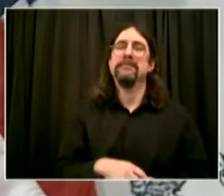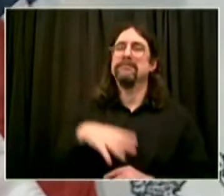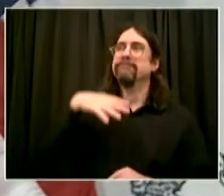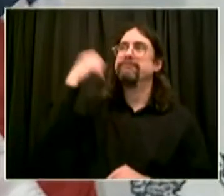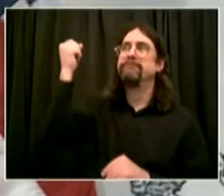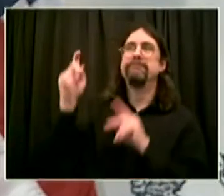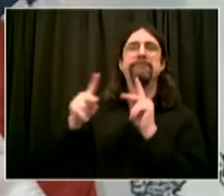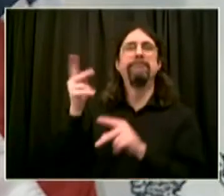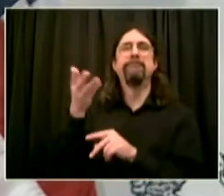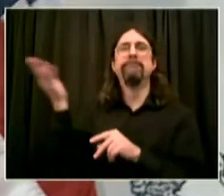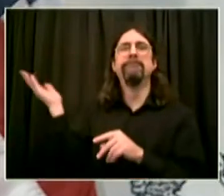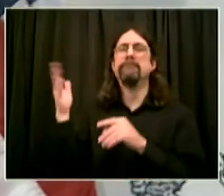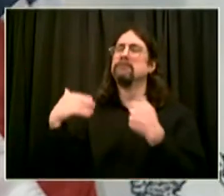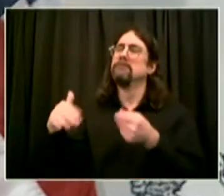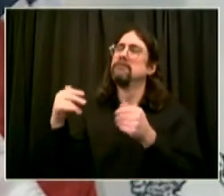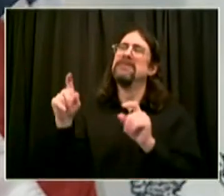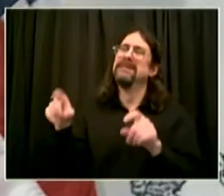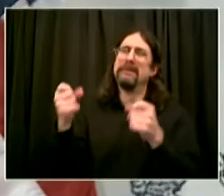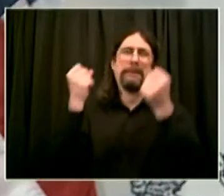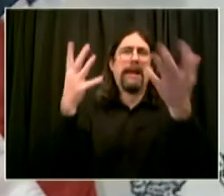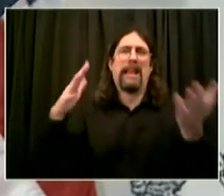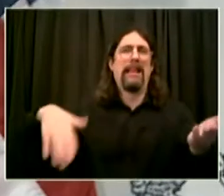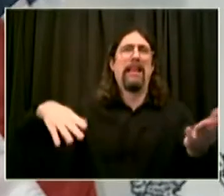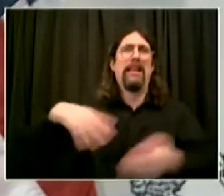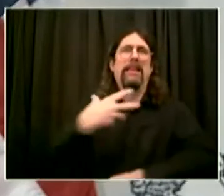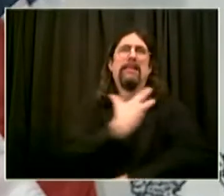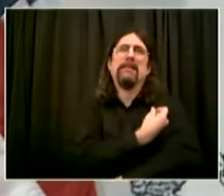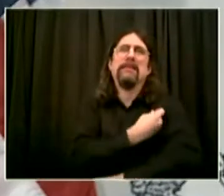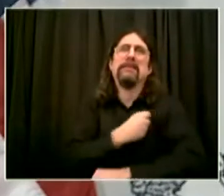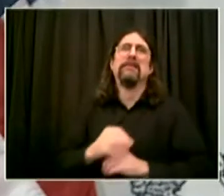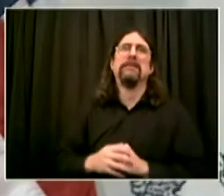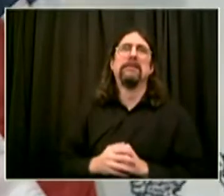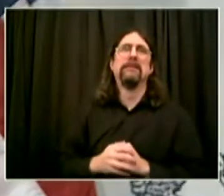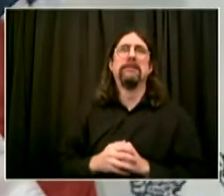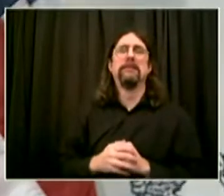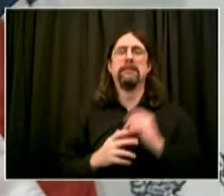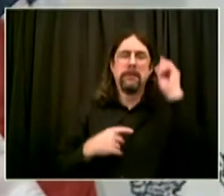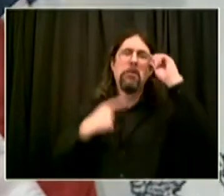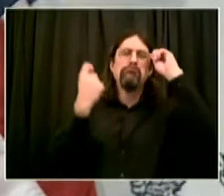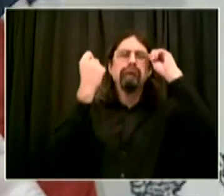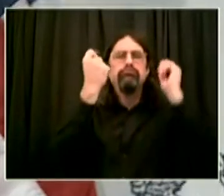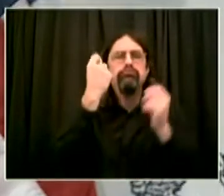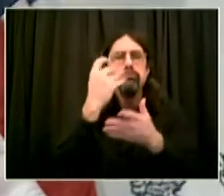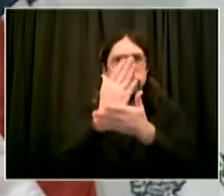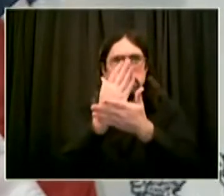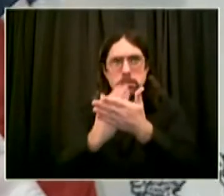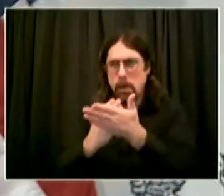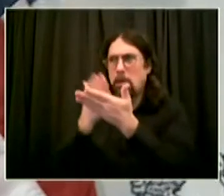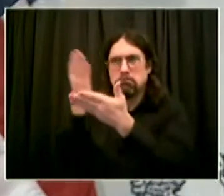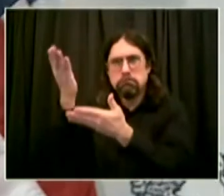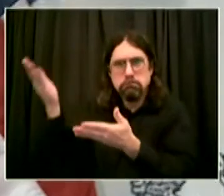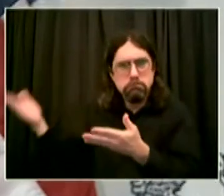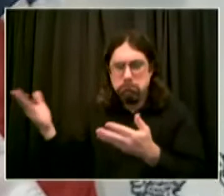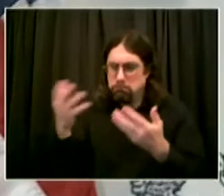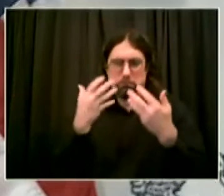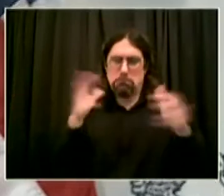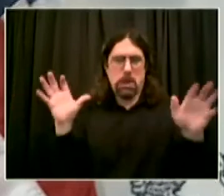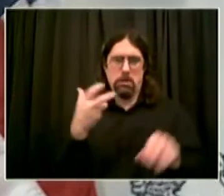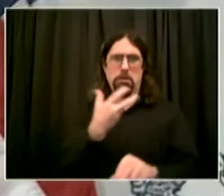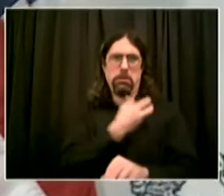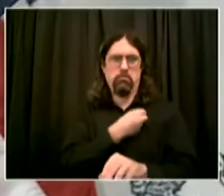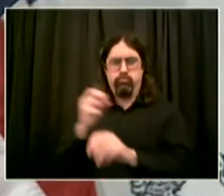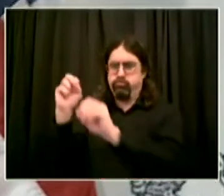choice. But our job is to make the vaccine available and encourage people and inform people, and to make sure that that work is done, particularly in